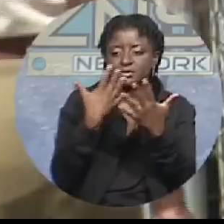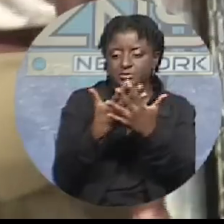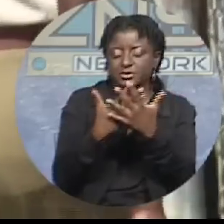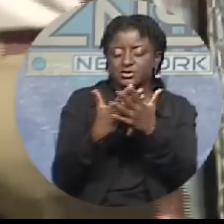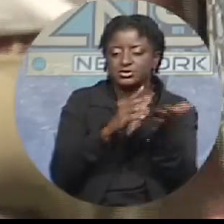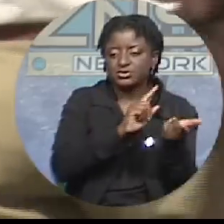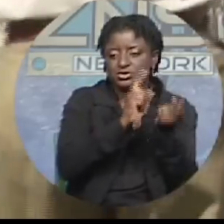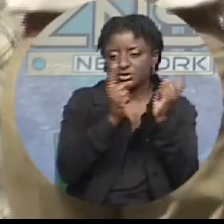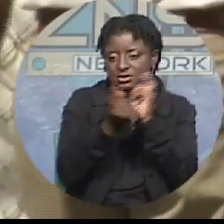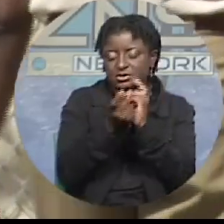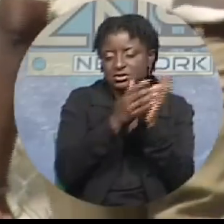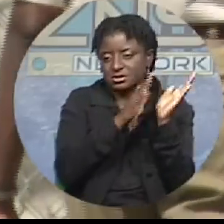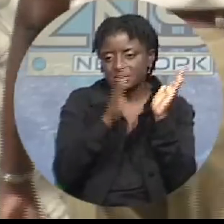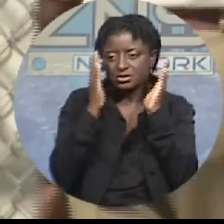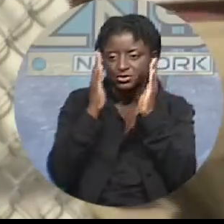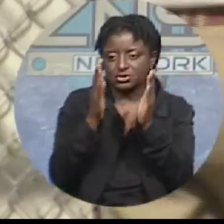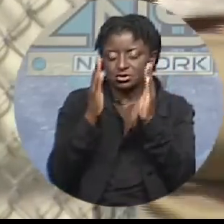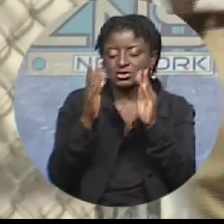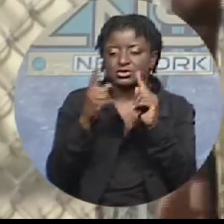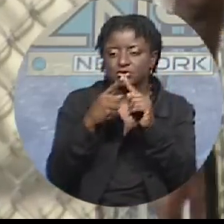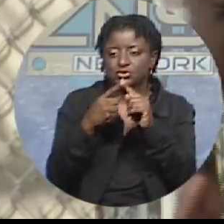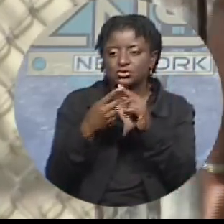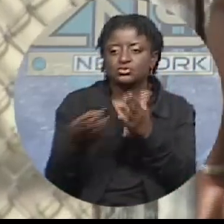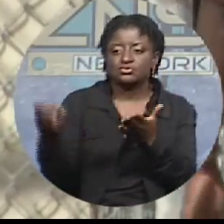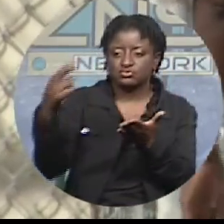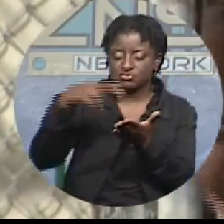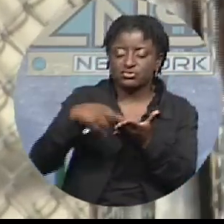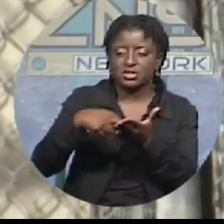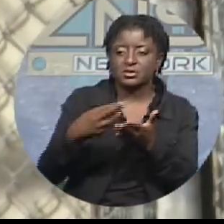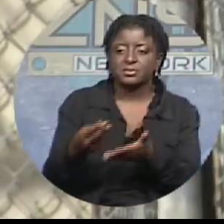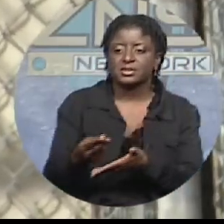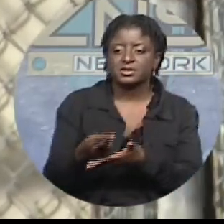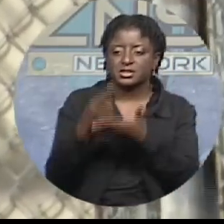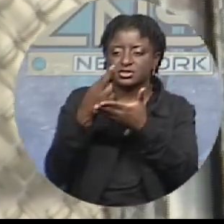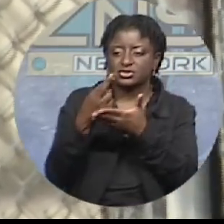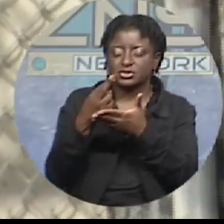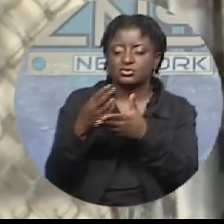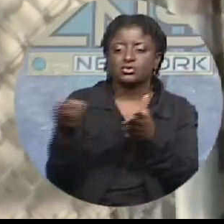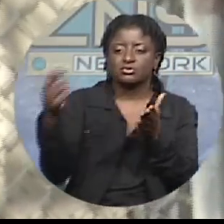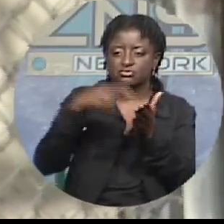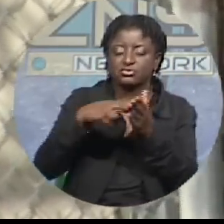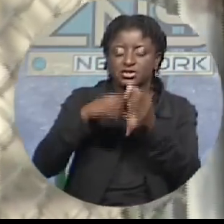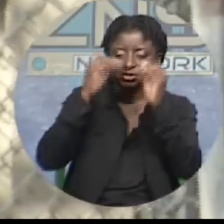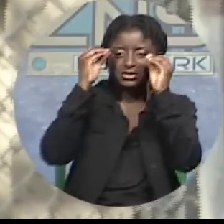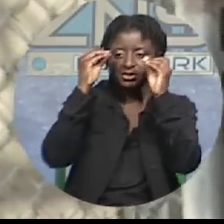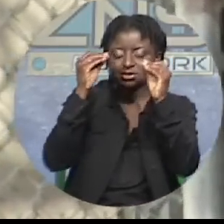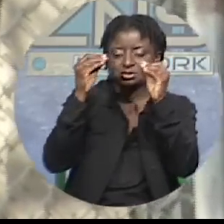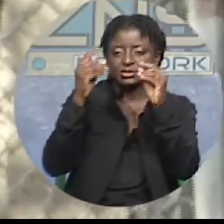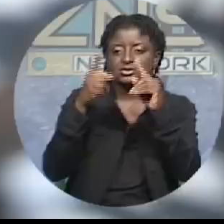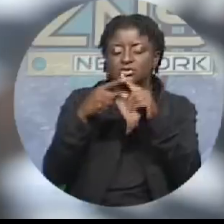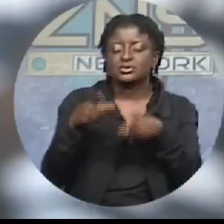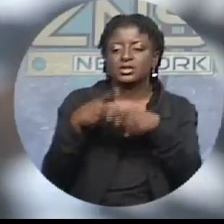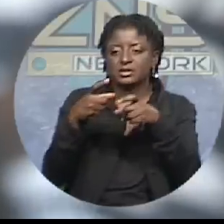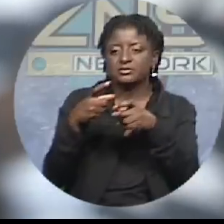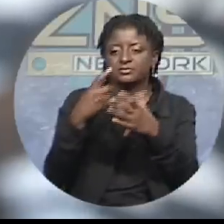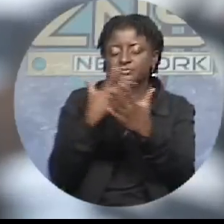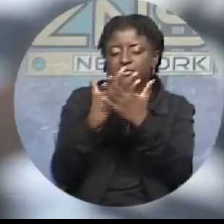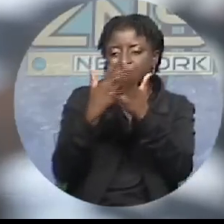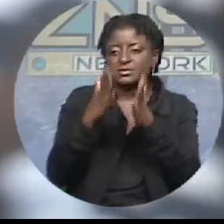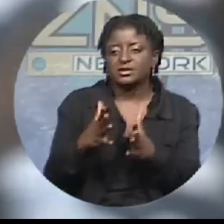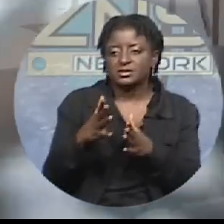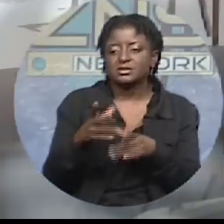rehabilitation, she says the move to better equip prisoners with skills to be more productive once returned to society is a positive